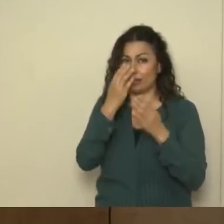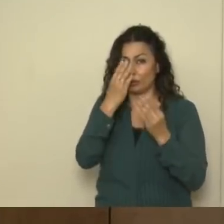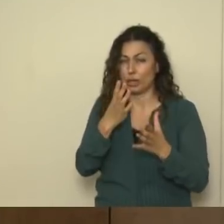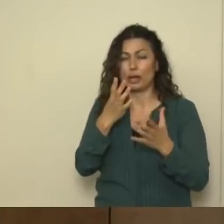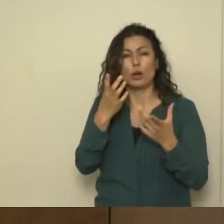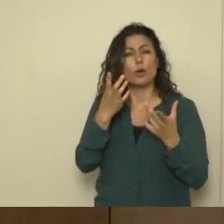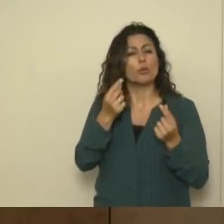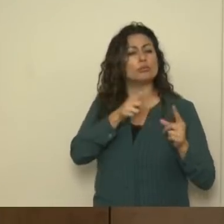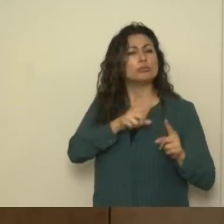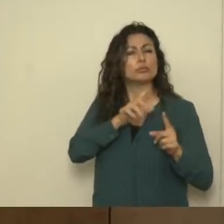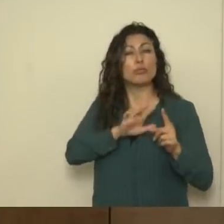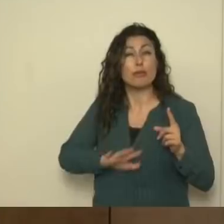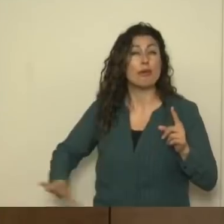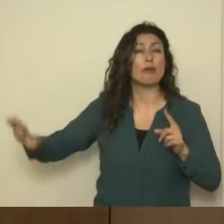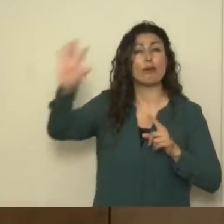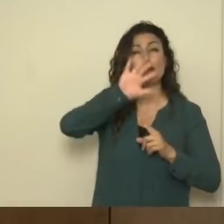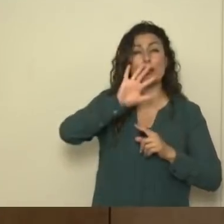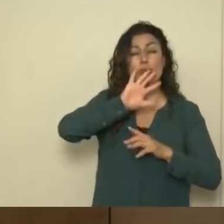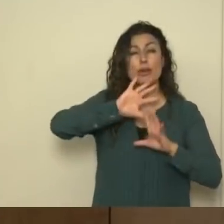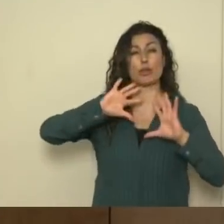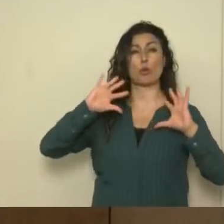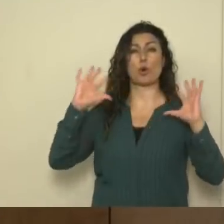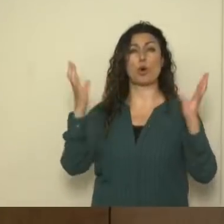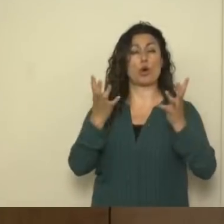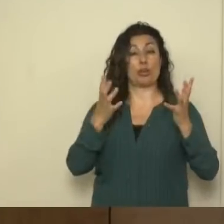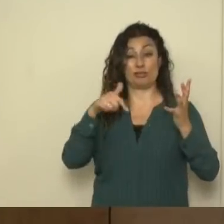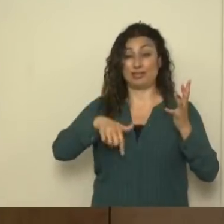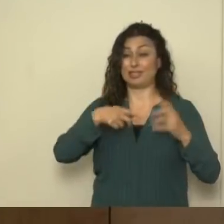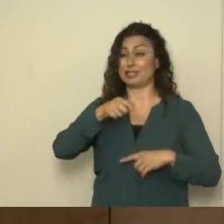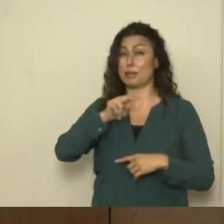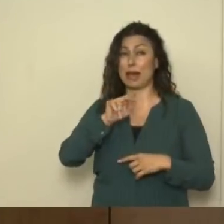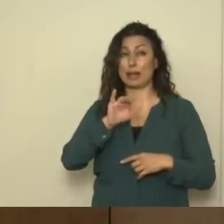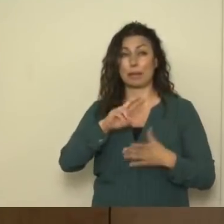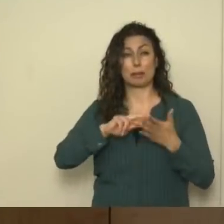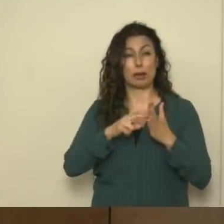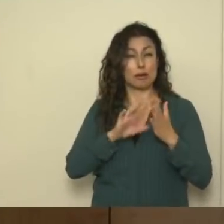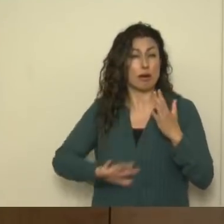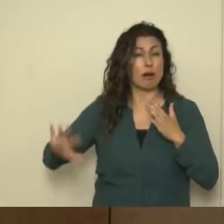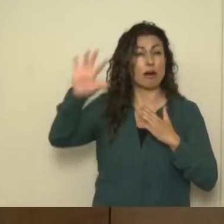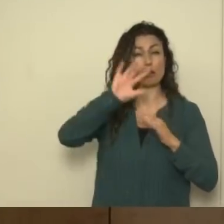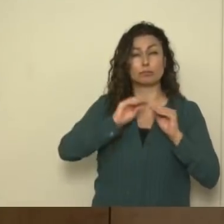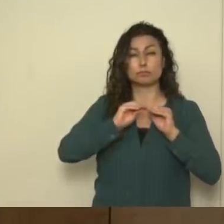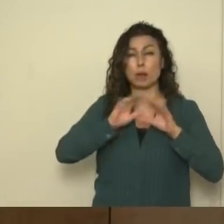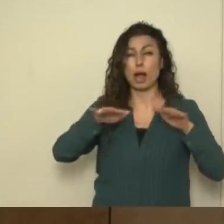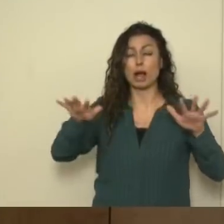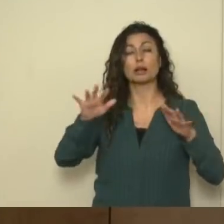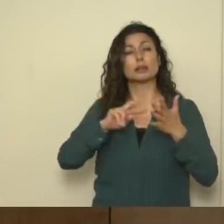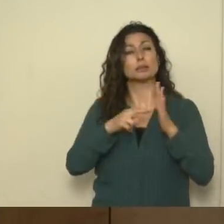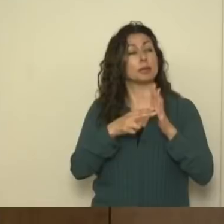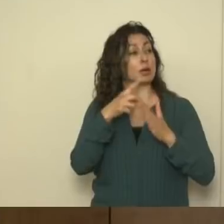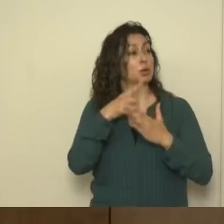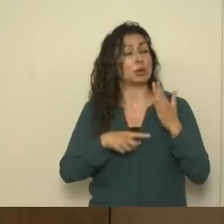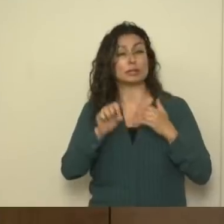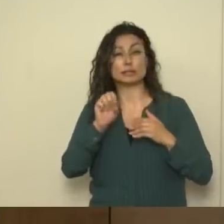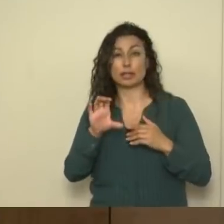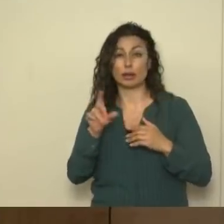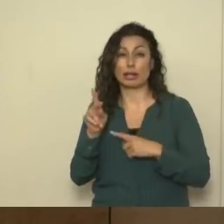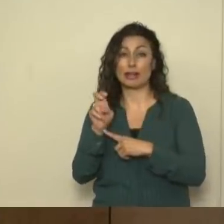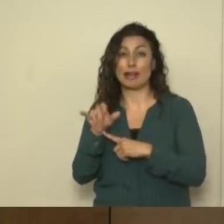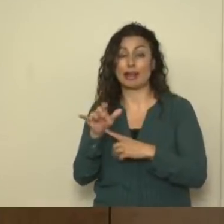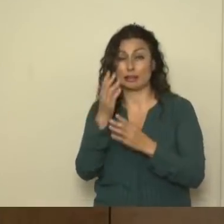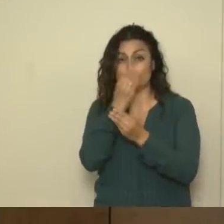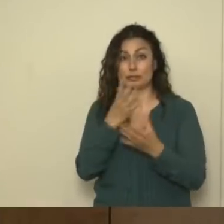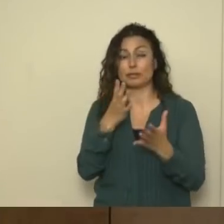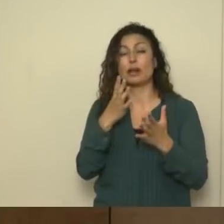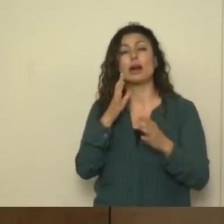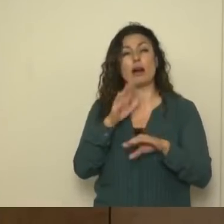what's going on globally, because it's a pandemic. So all of the information that Secretary Kenny gave you is available on